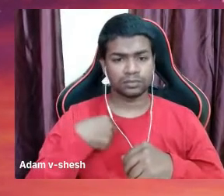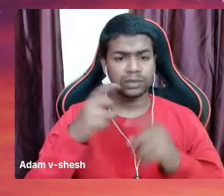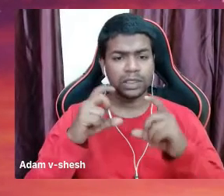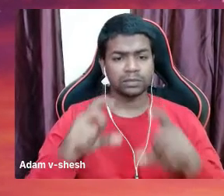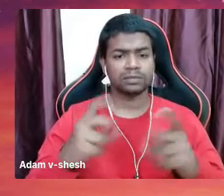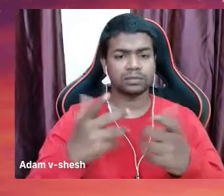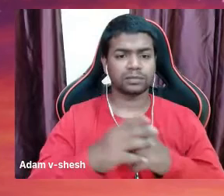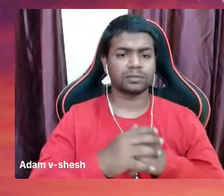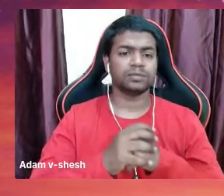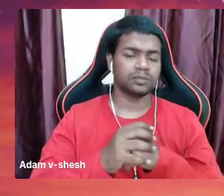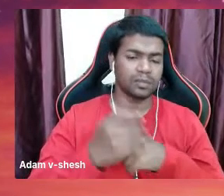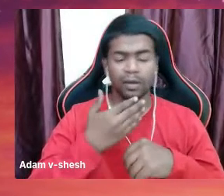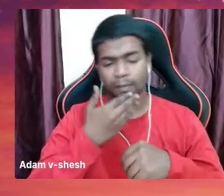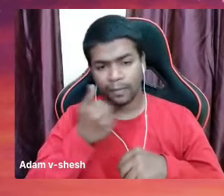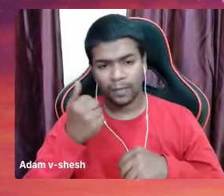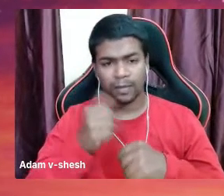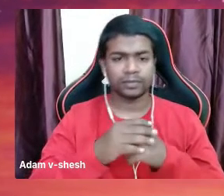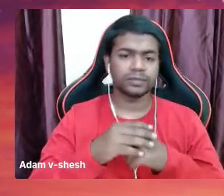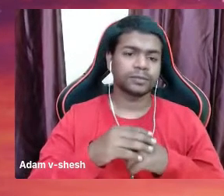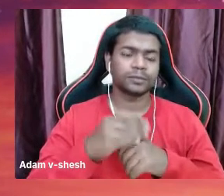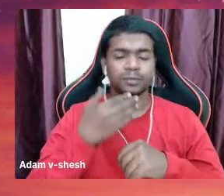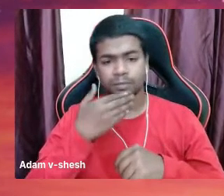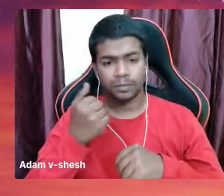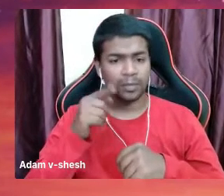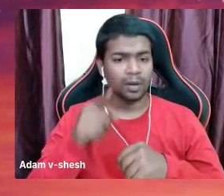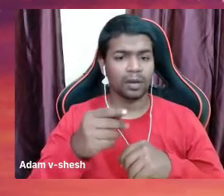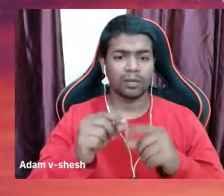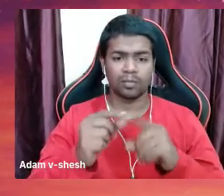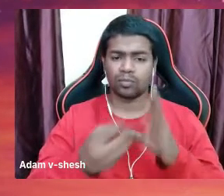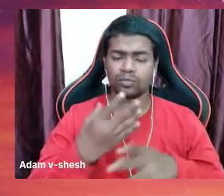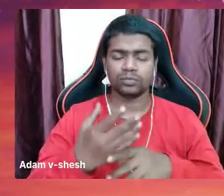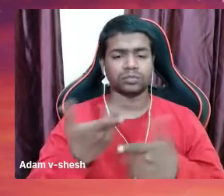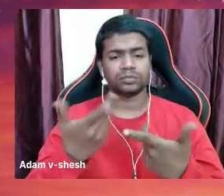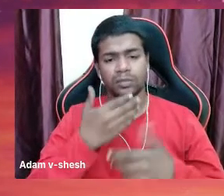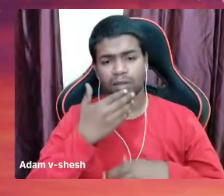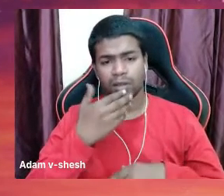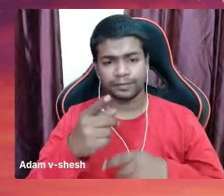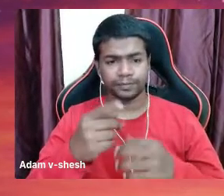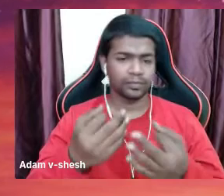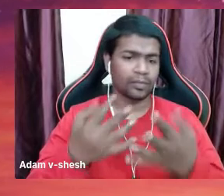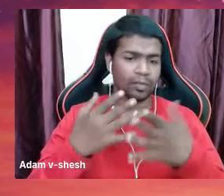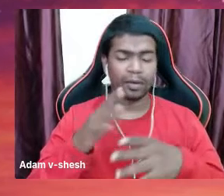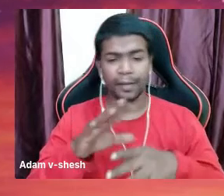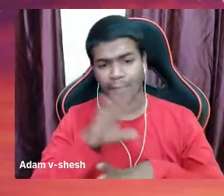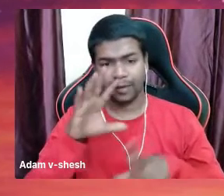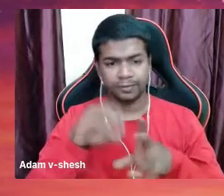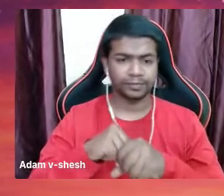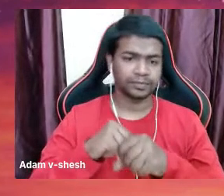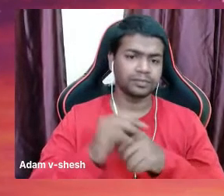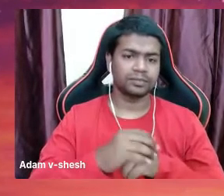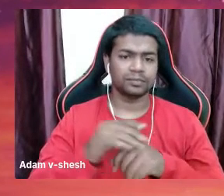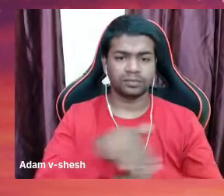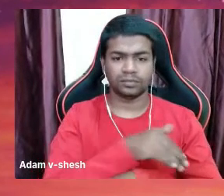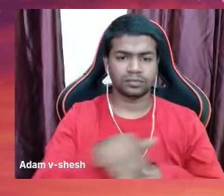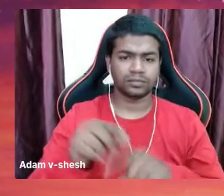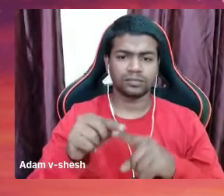have the best talent, best engineering talent, best product talent, best talent for anything. But particularly, I think a lot of the narrative is around engineering and